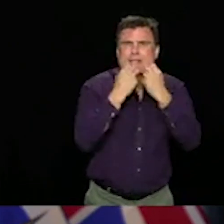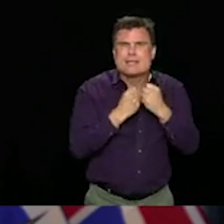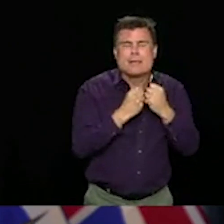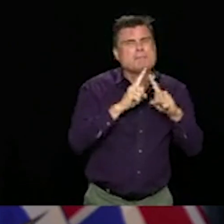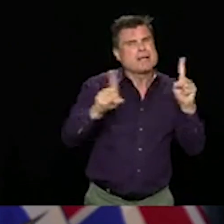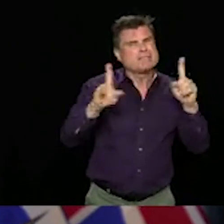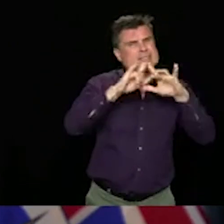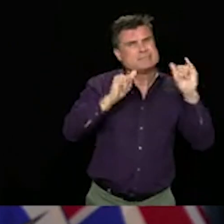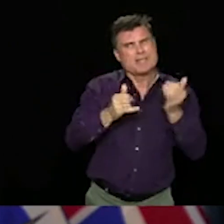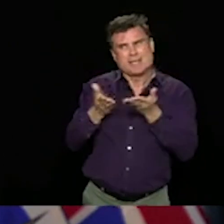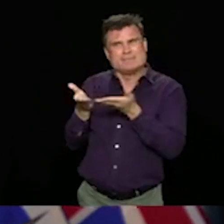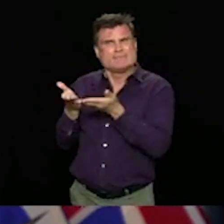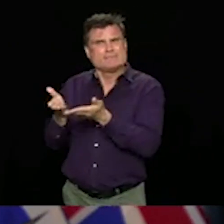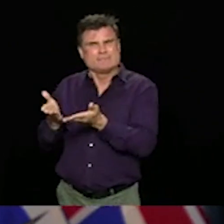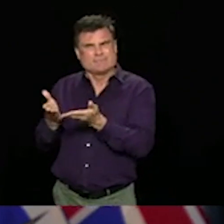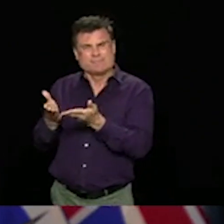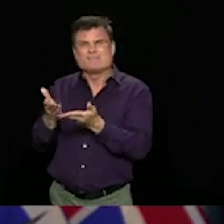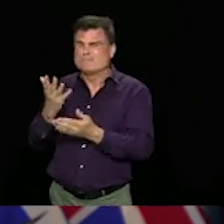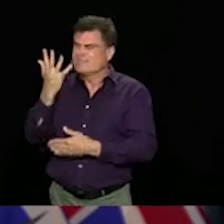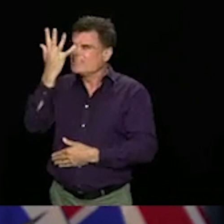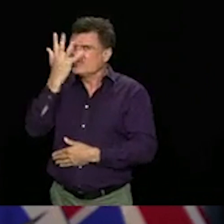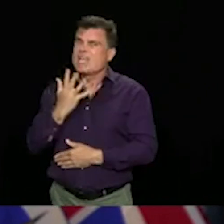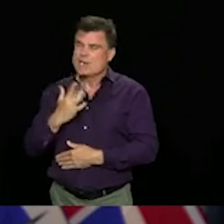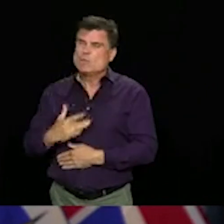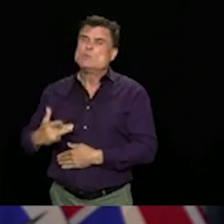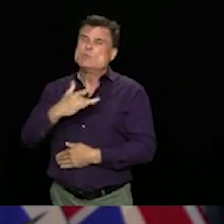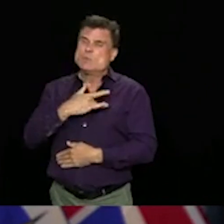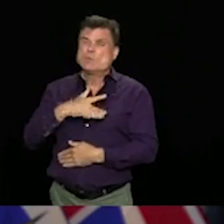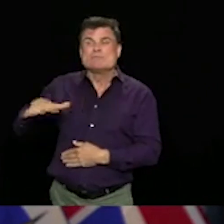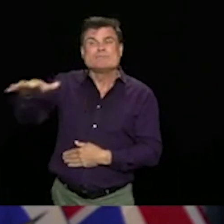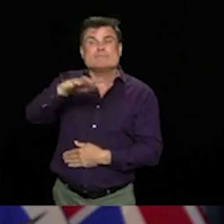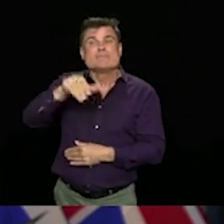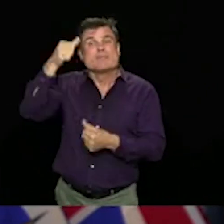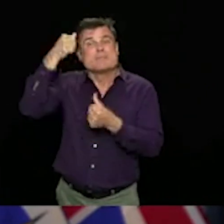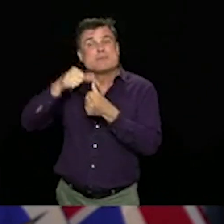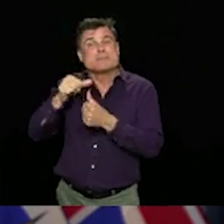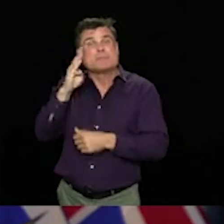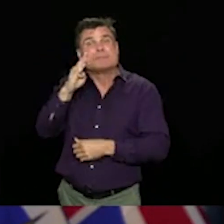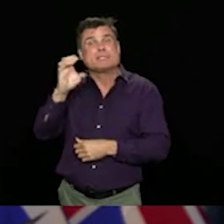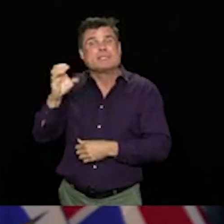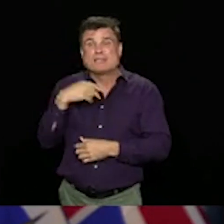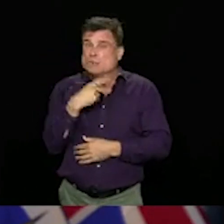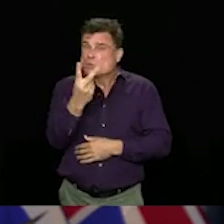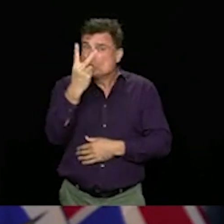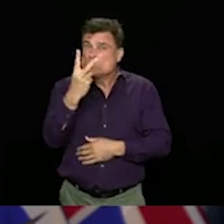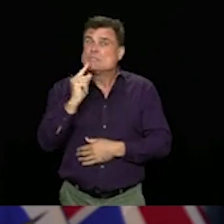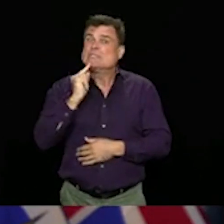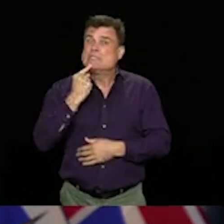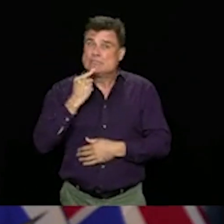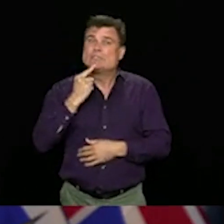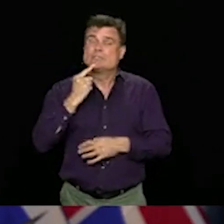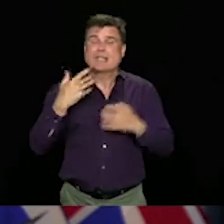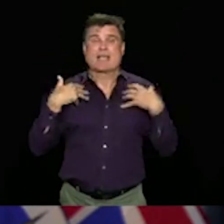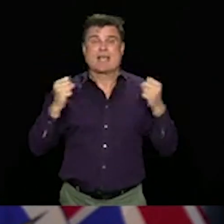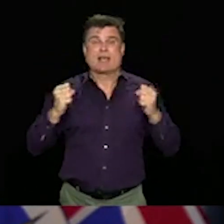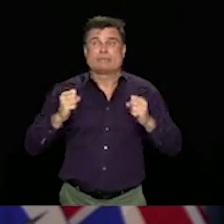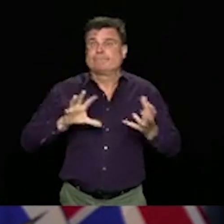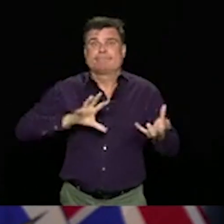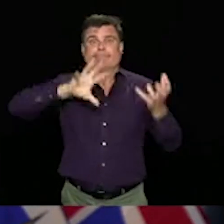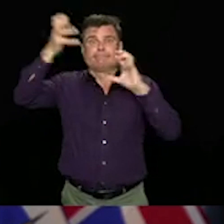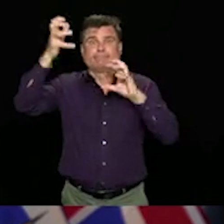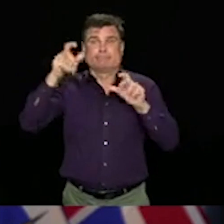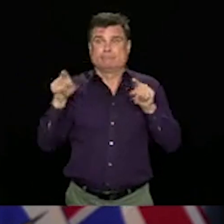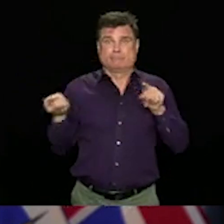as everybody knows here in BC, COVID-19 is not our only health crisis. This morning, the BC Coroner's